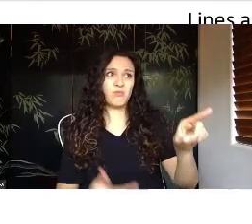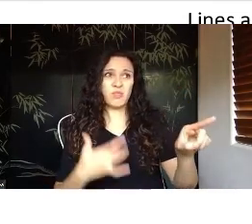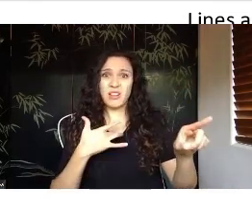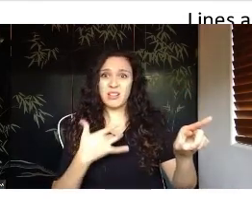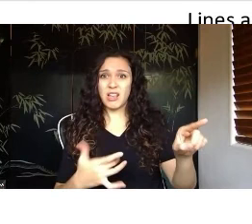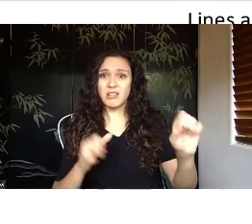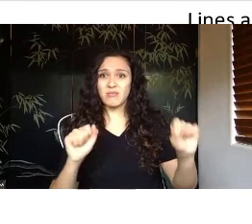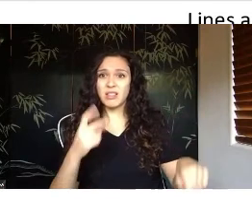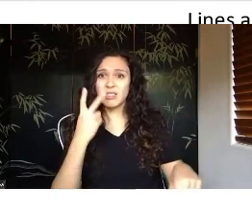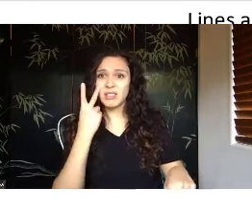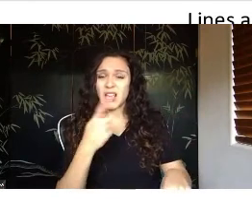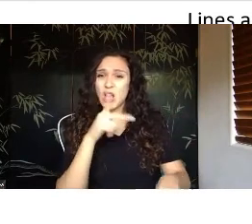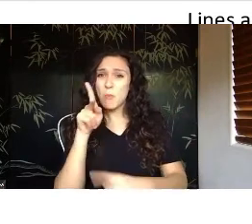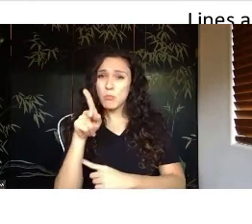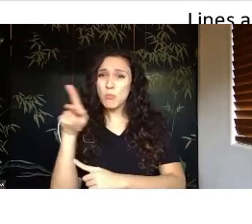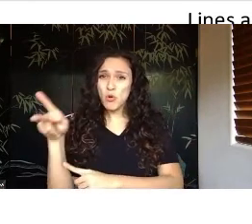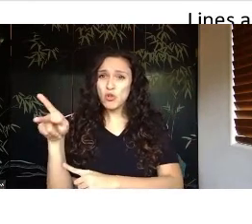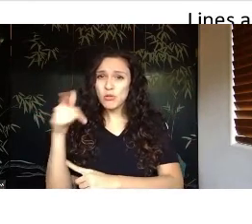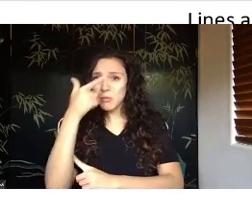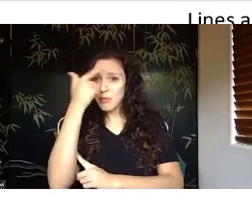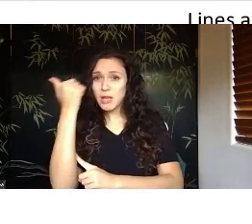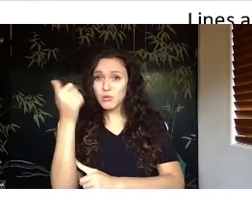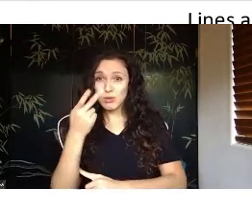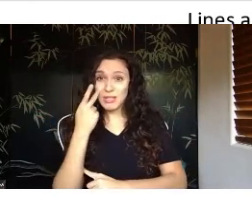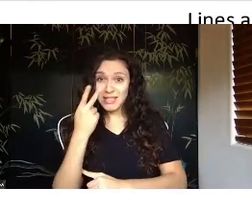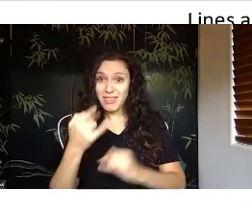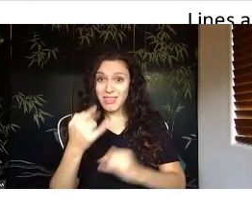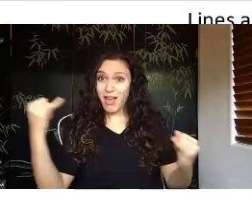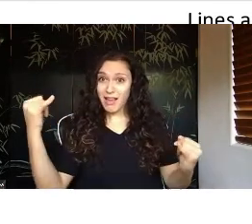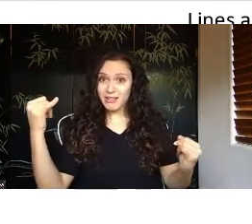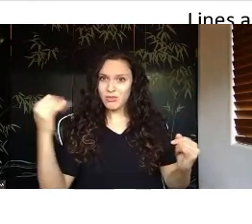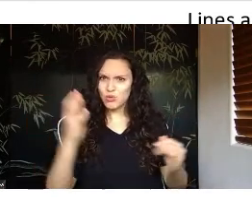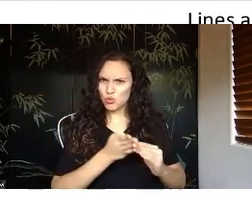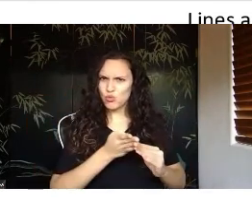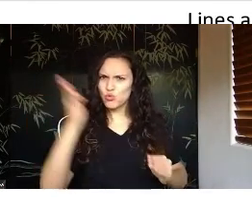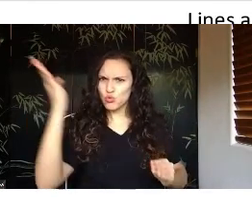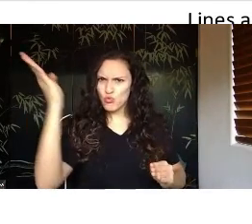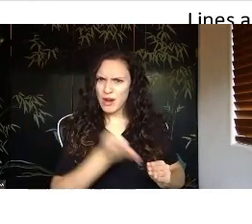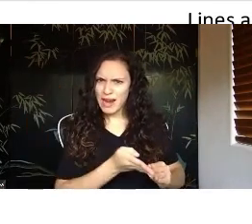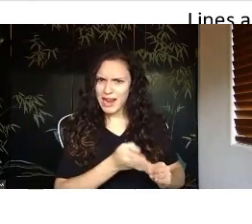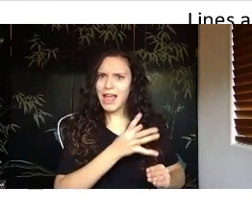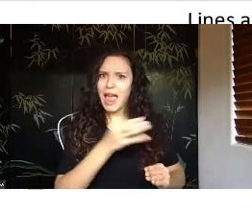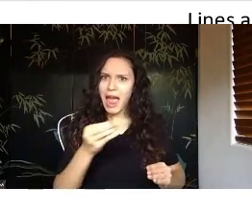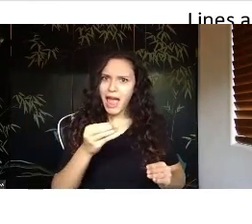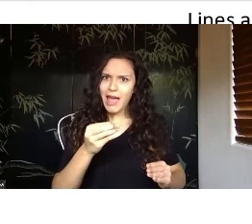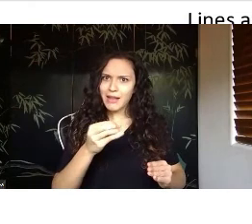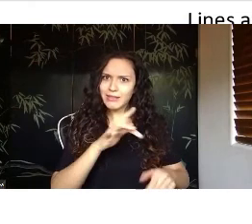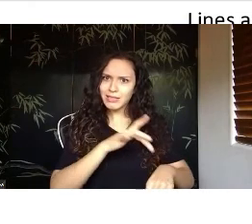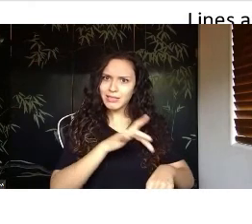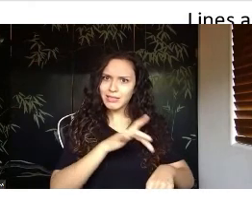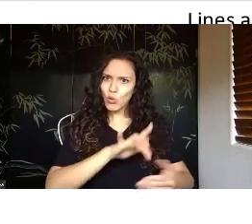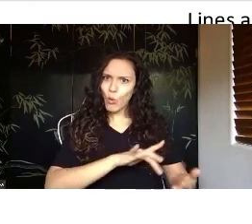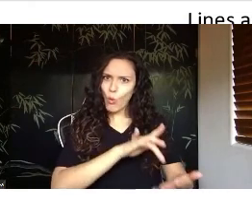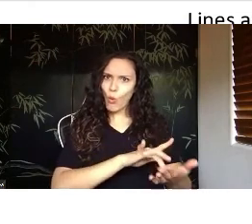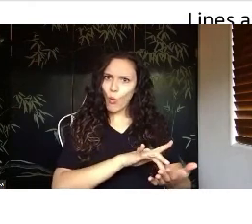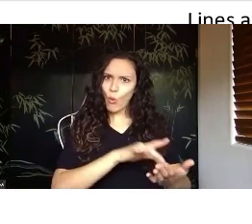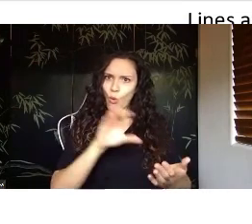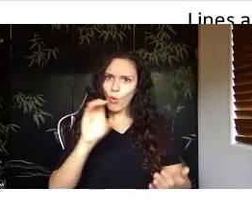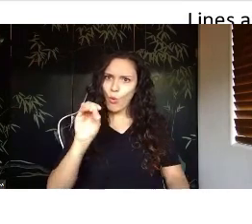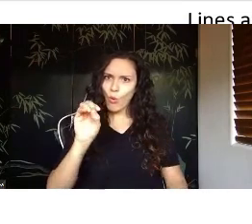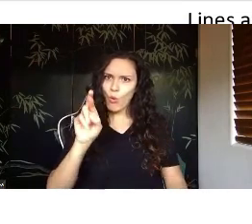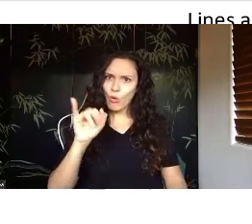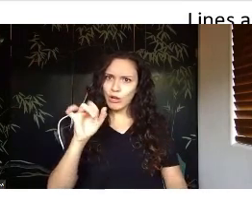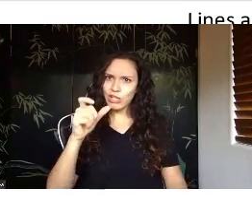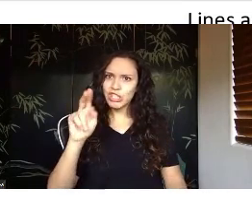tell you this is a proportional relationship, and you can directly tell it's a straight line and goes to the origin. But